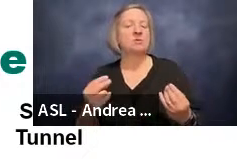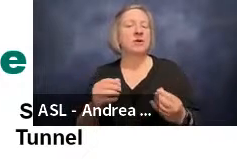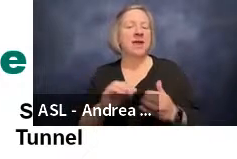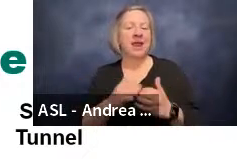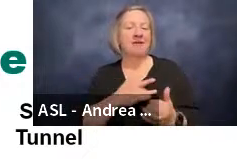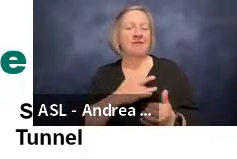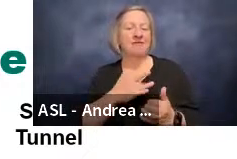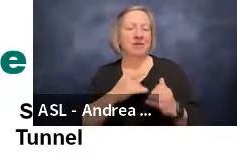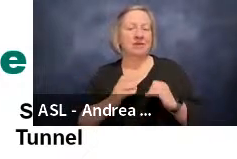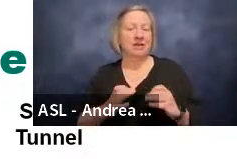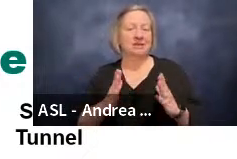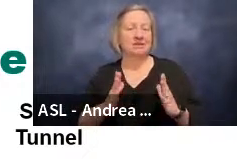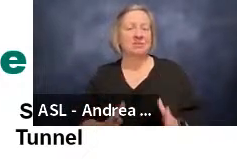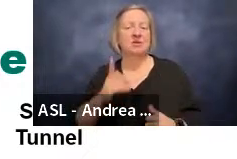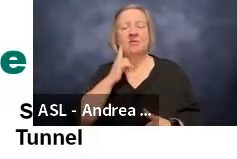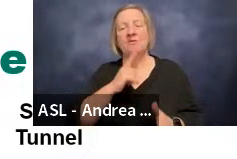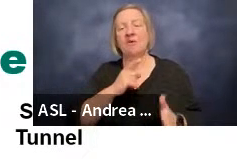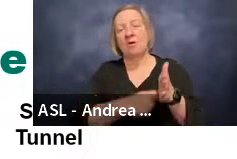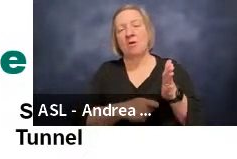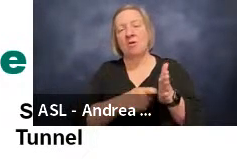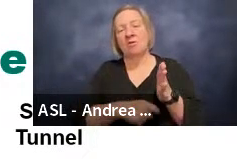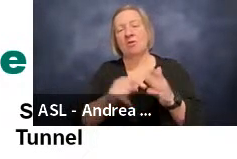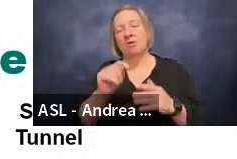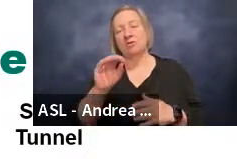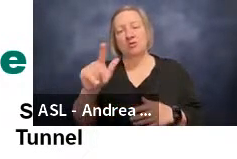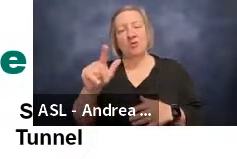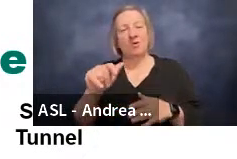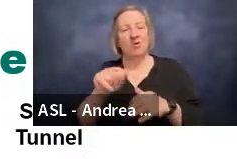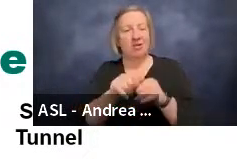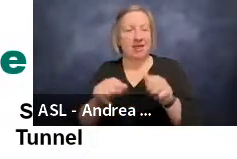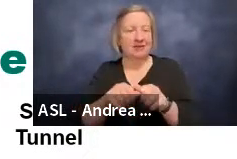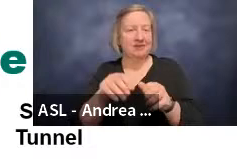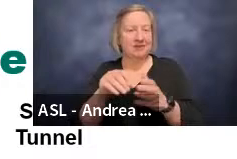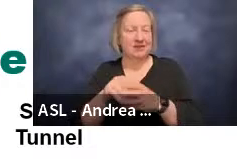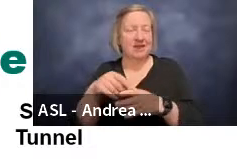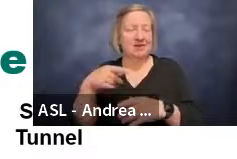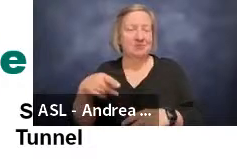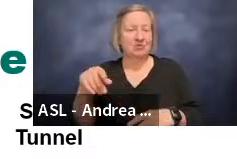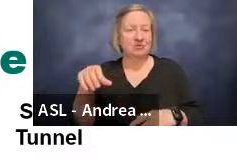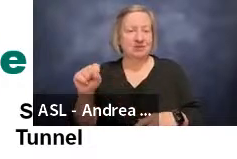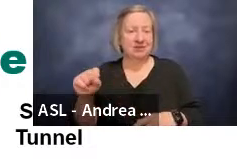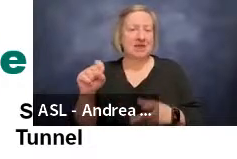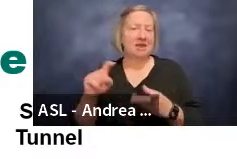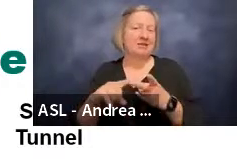toll facilities that we have up in the Puget Sound area around Seattle.